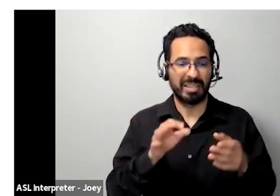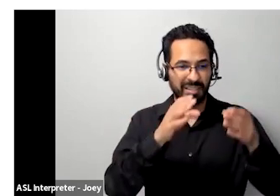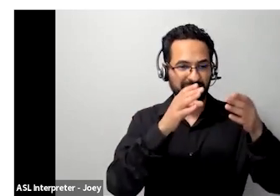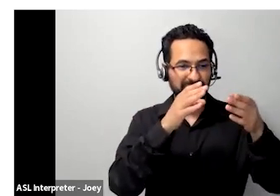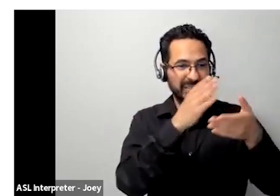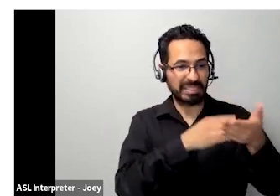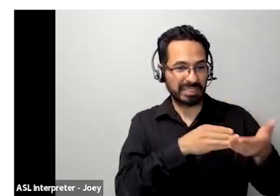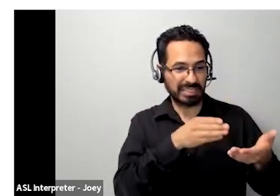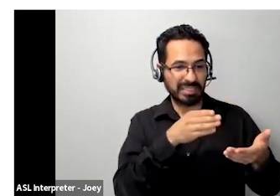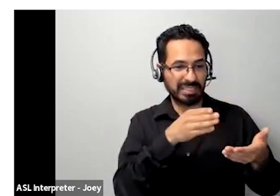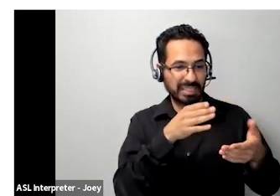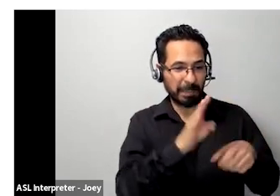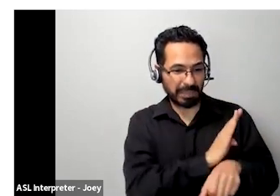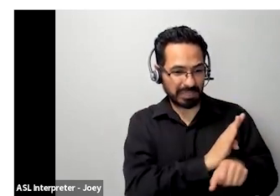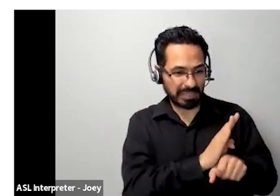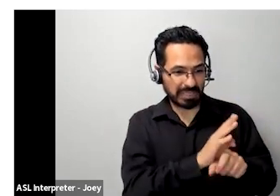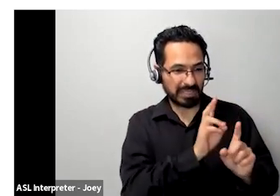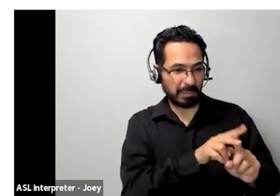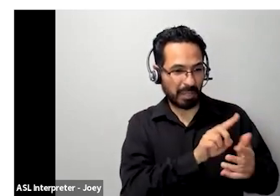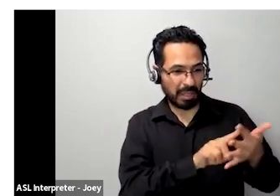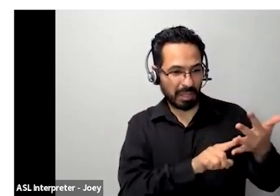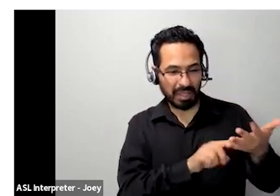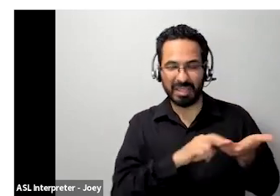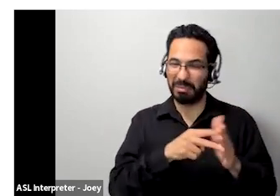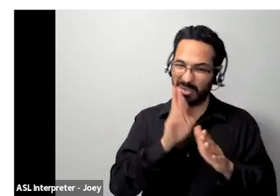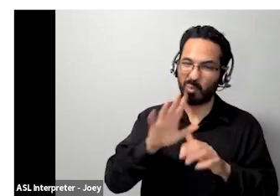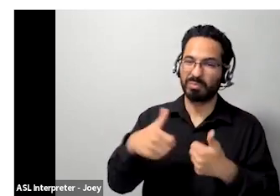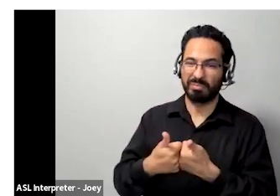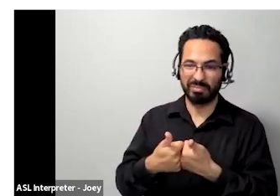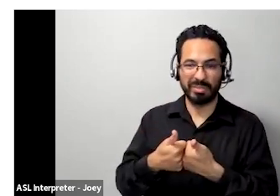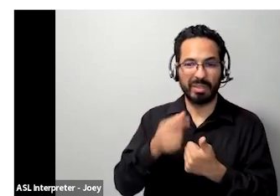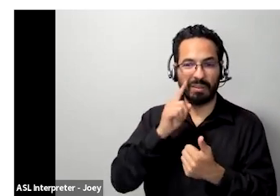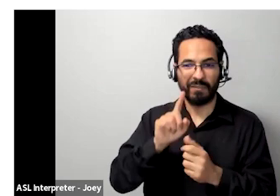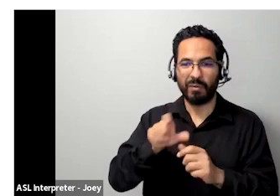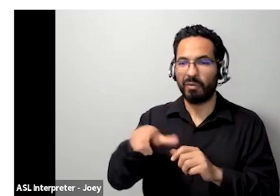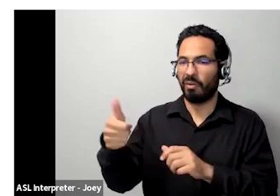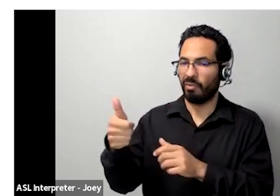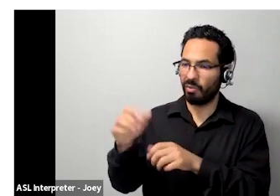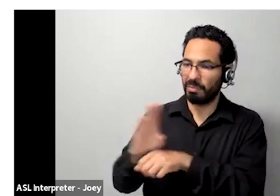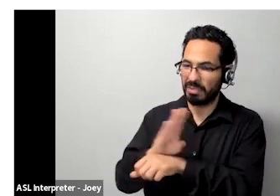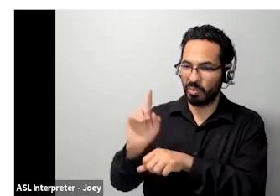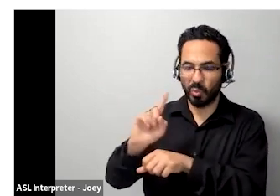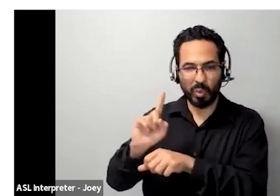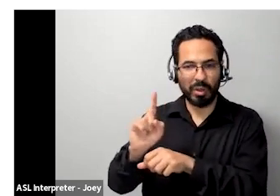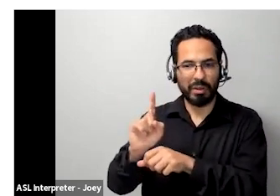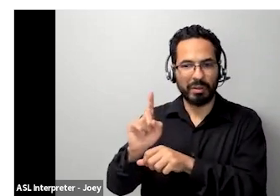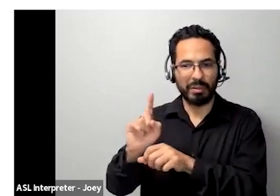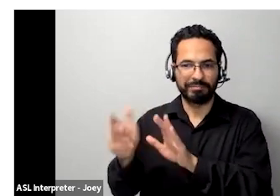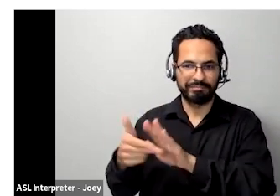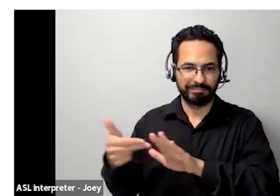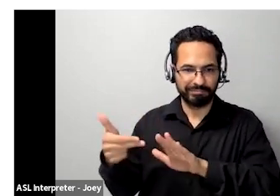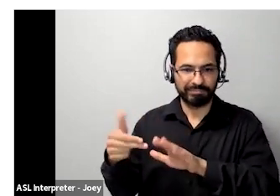parts of the business, that's going to be really hard to implement, even for those parts of the business that have been designated as in scope.